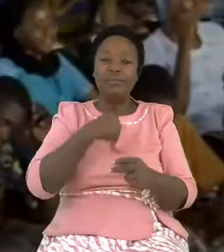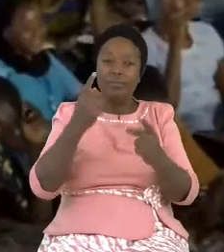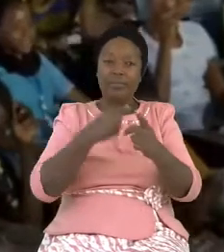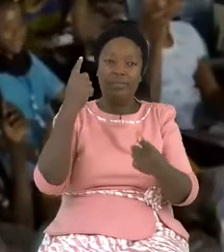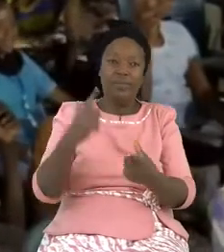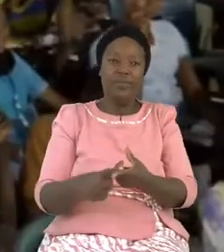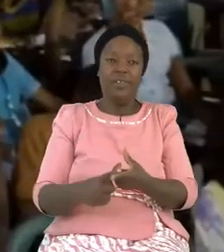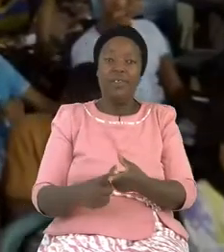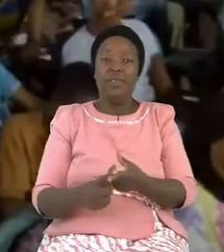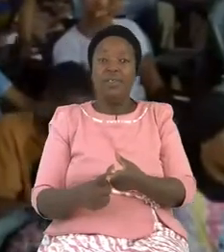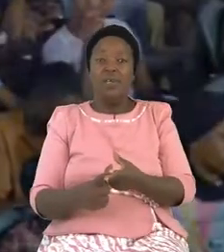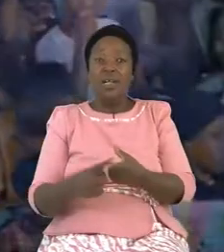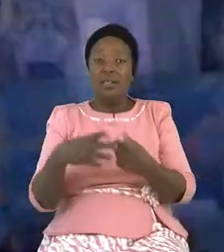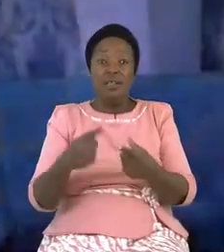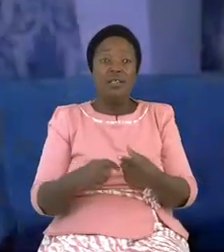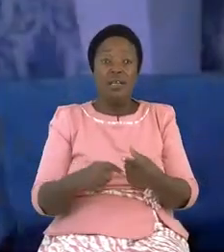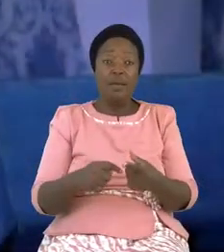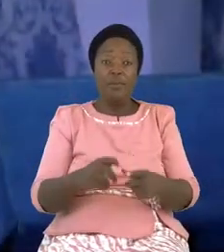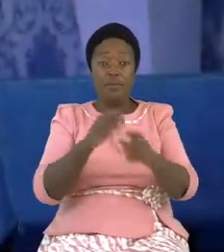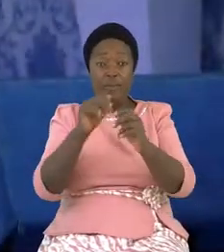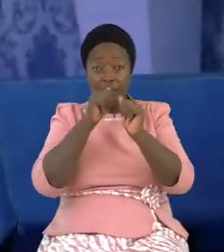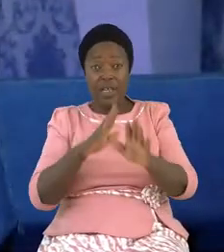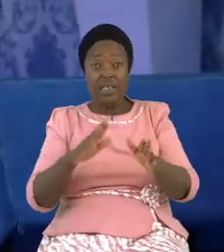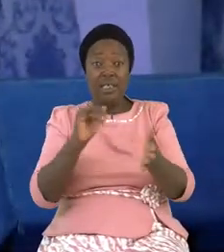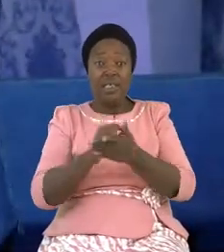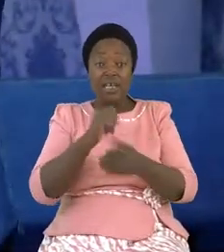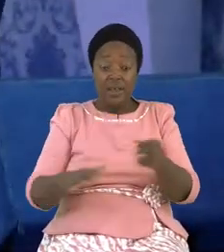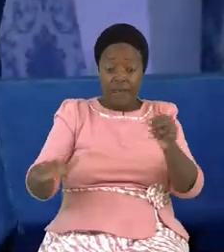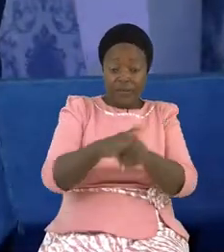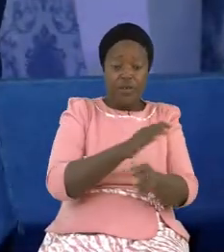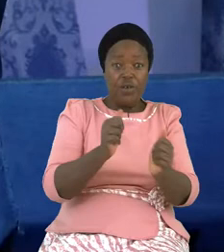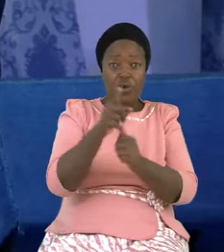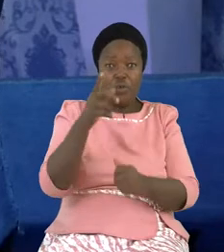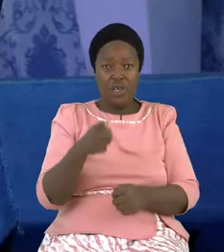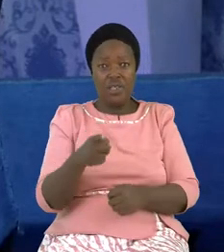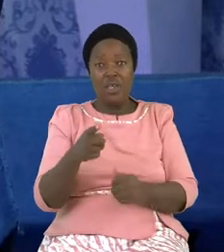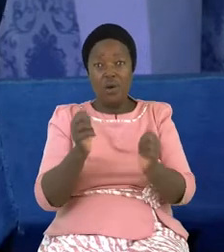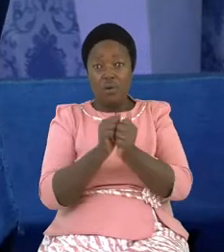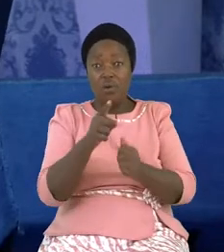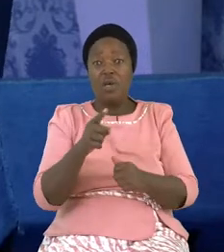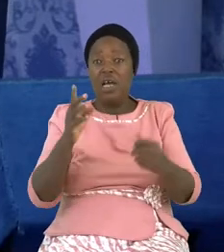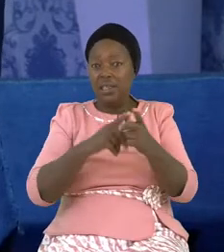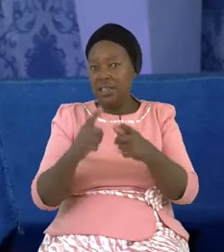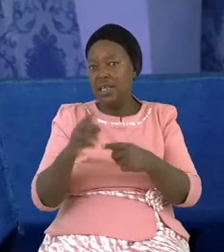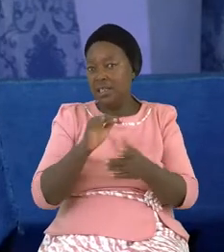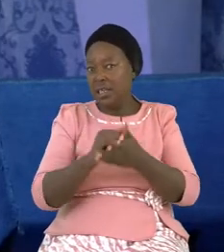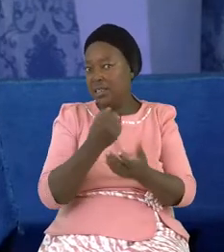the initial blessing that he loads you with, that is salvation, the joy of